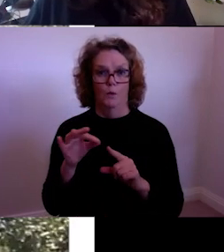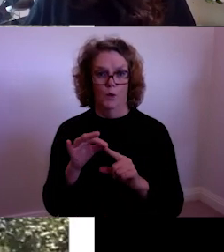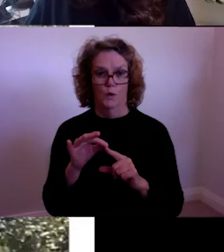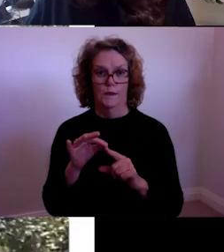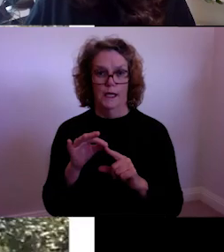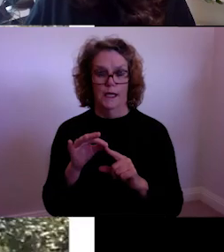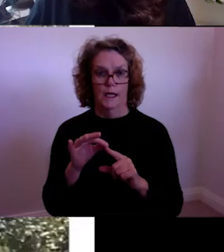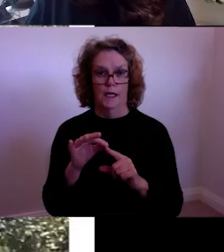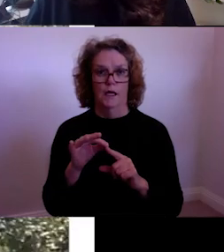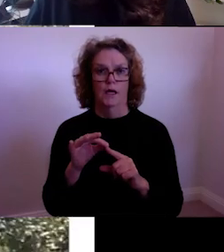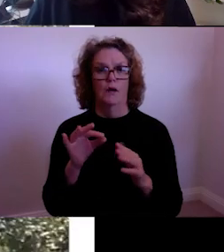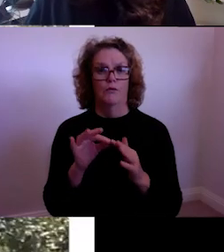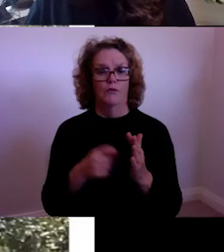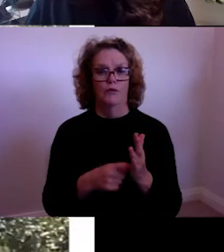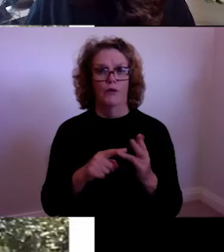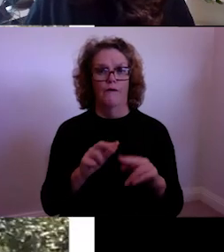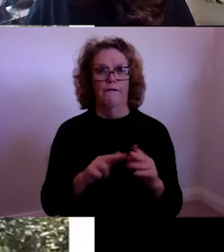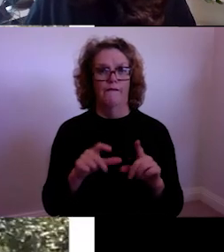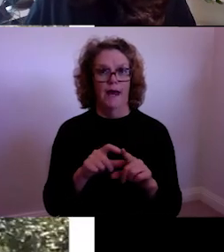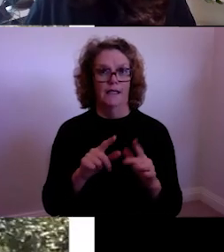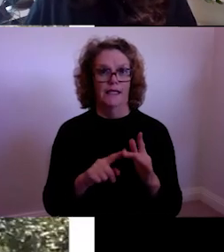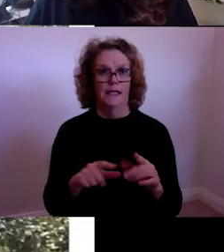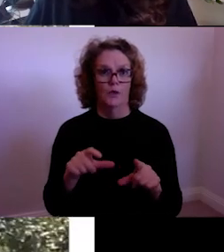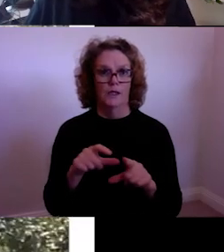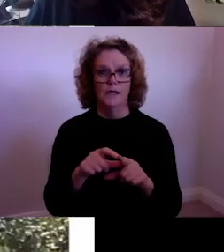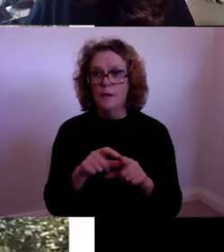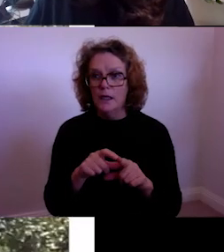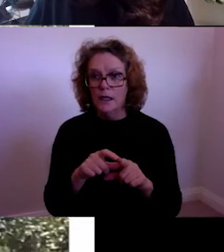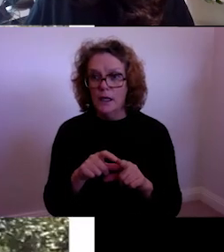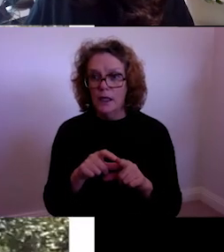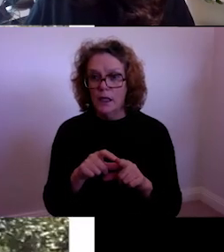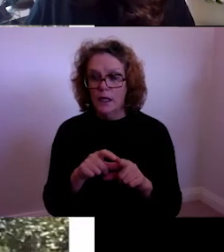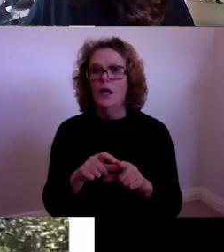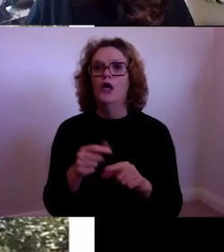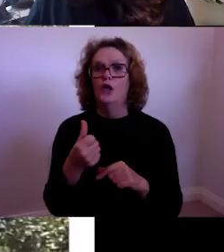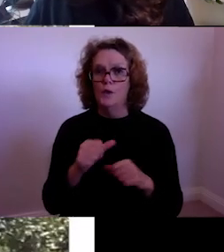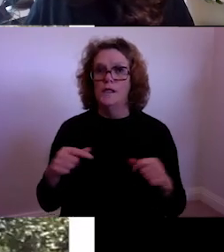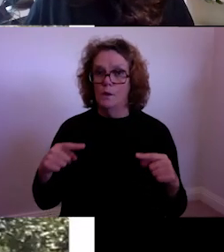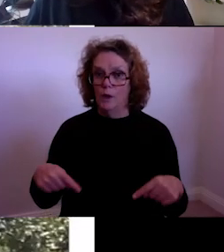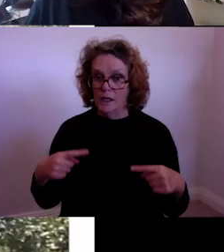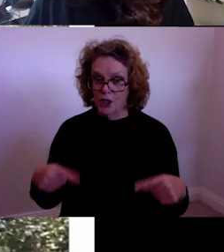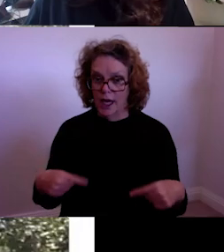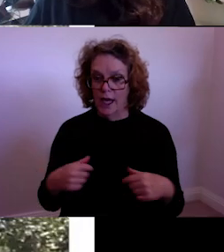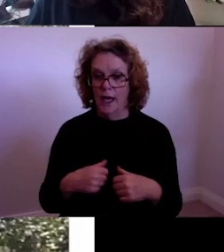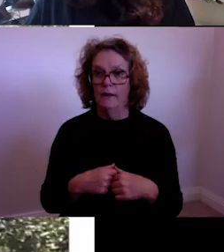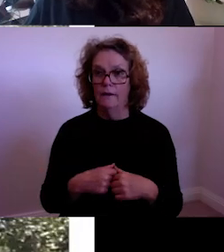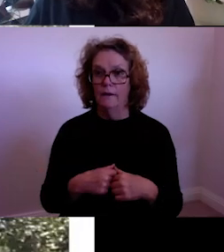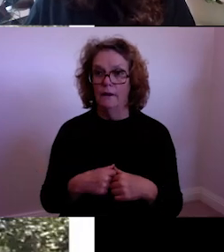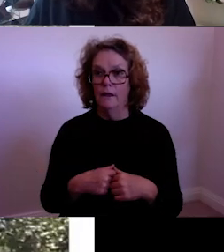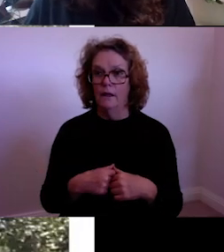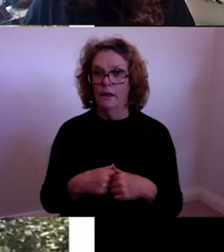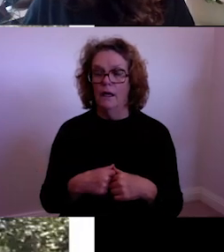profound intellectual disability. She's not ambulatory. You can see she uses a wheelchair there. She